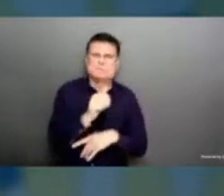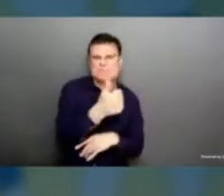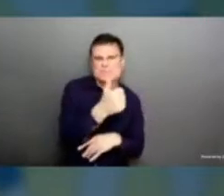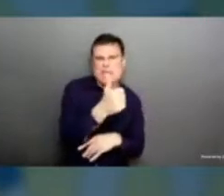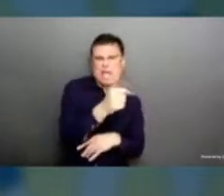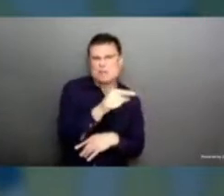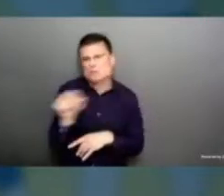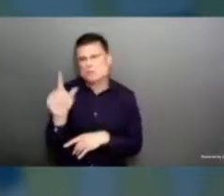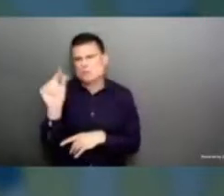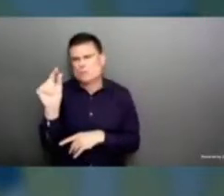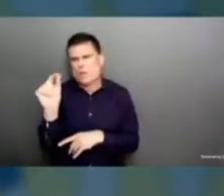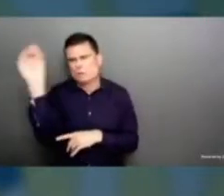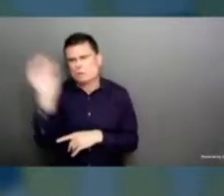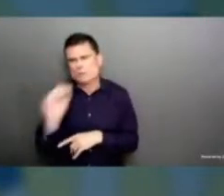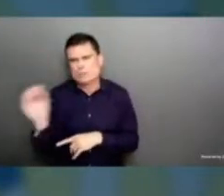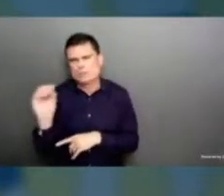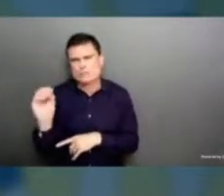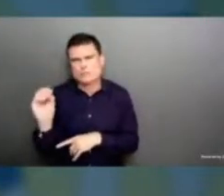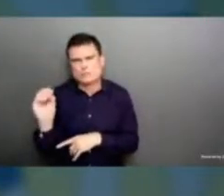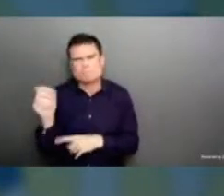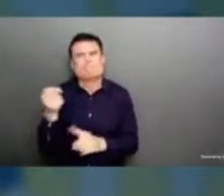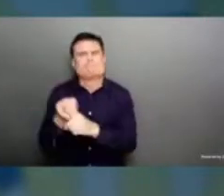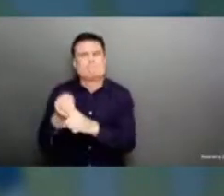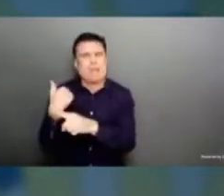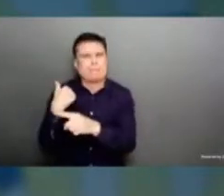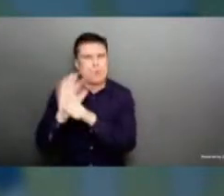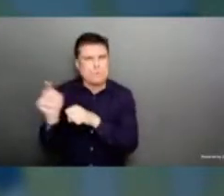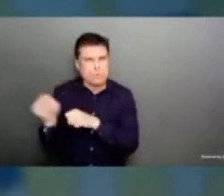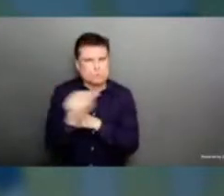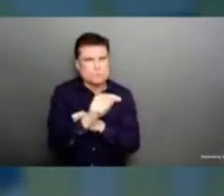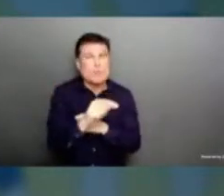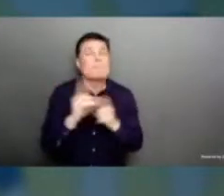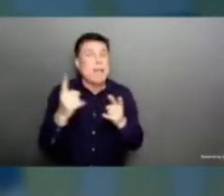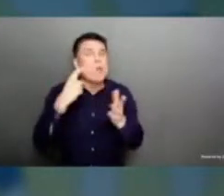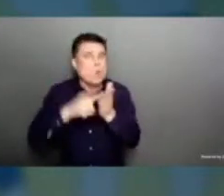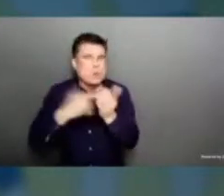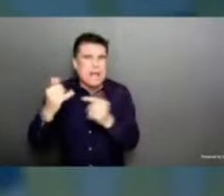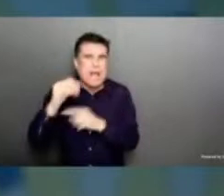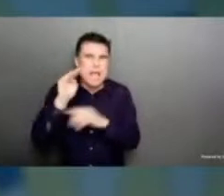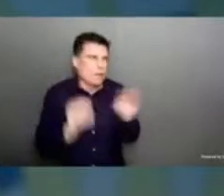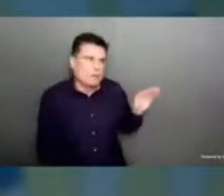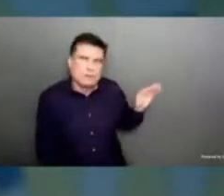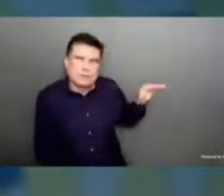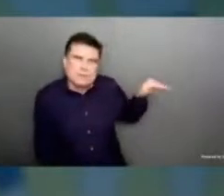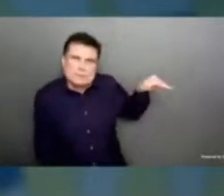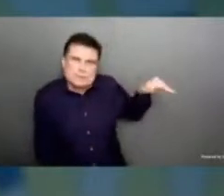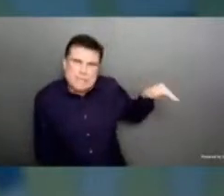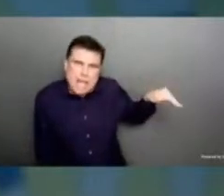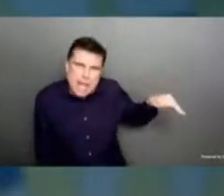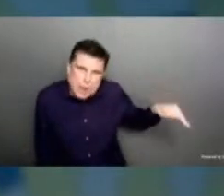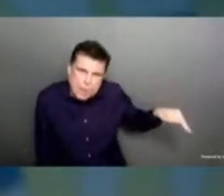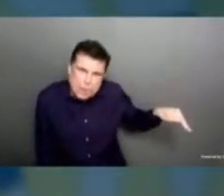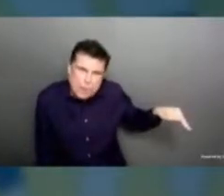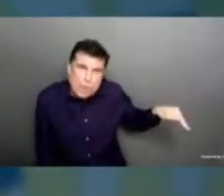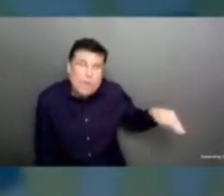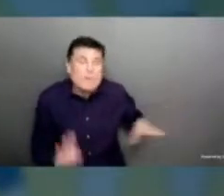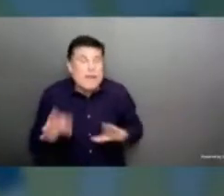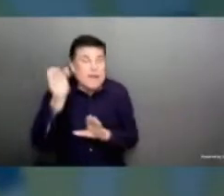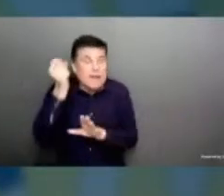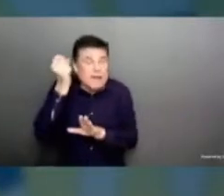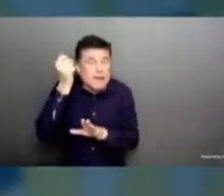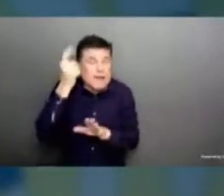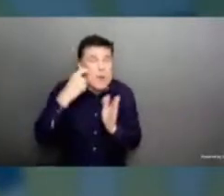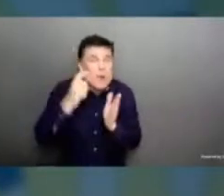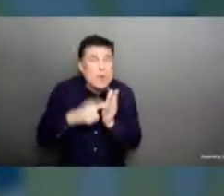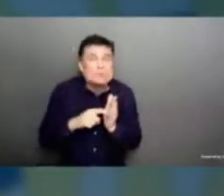on the bottom right, on Vancouver Island Health Authority, it has stayed very low, despite increased testing for the last few